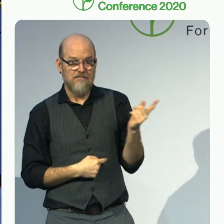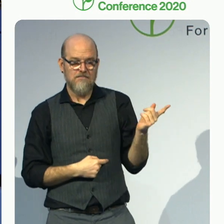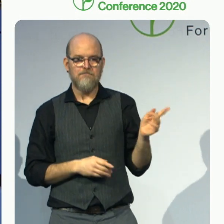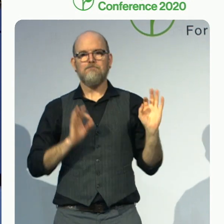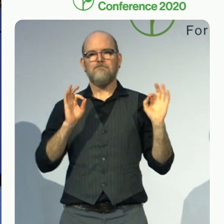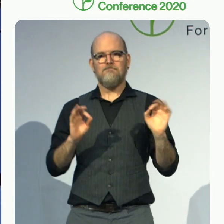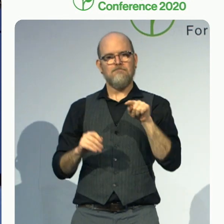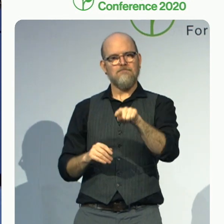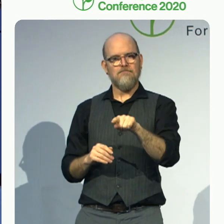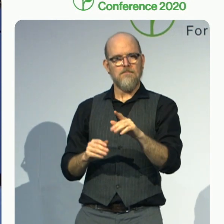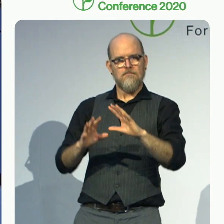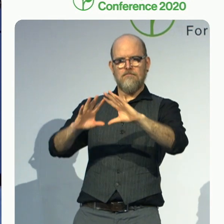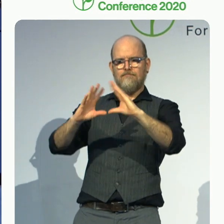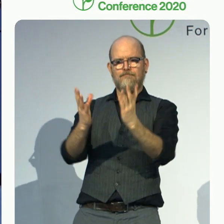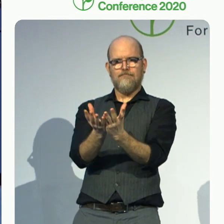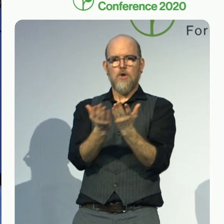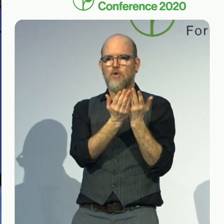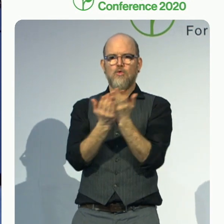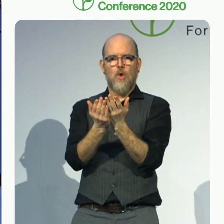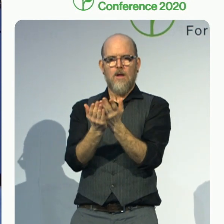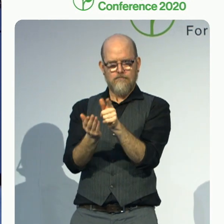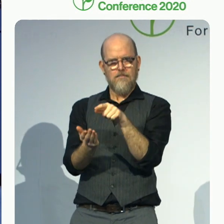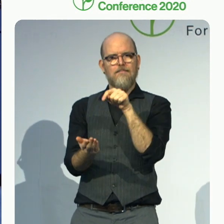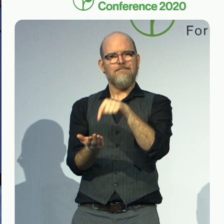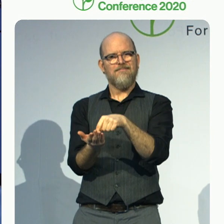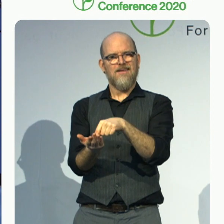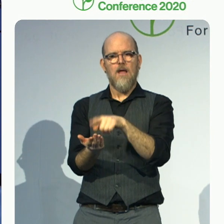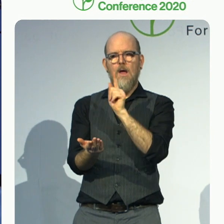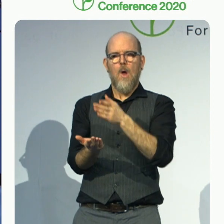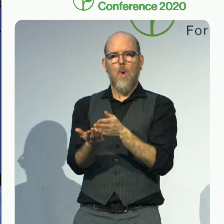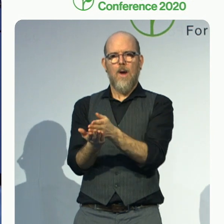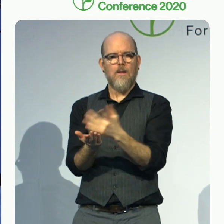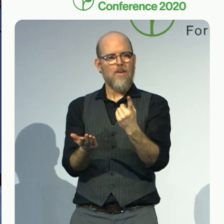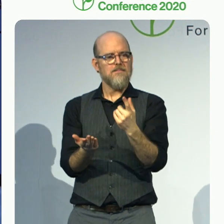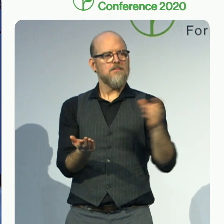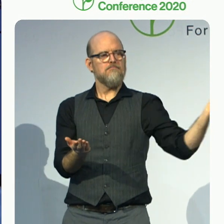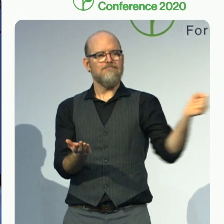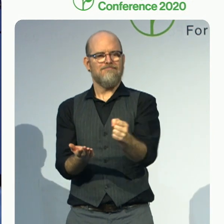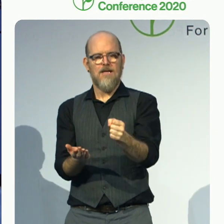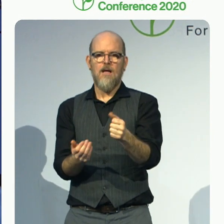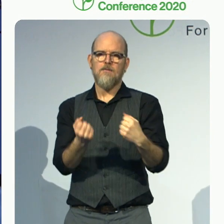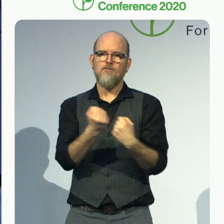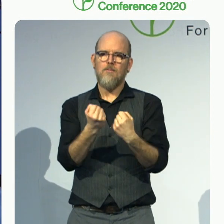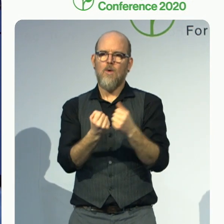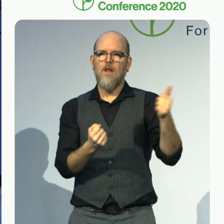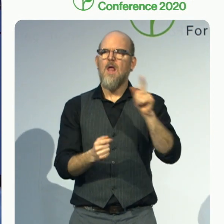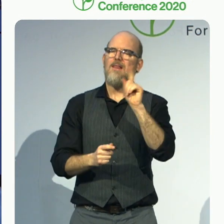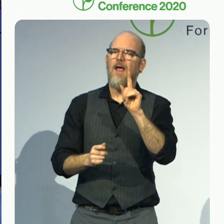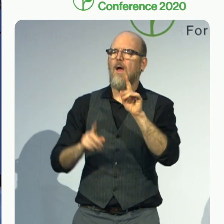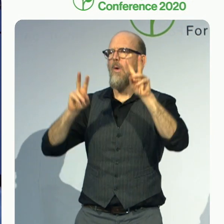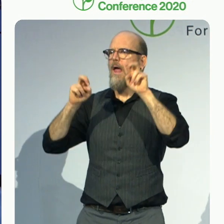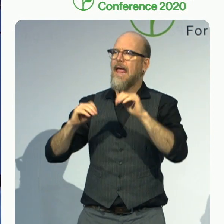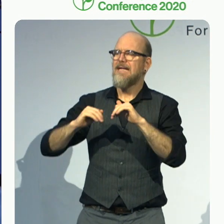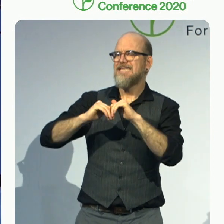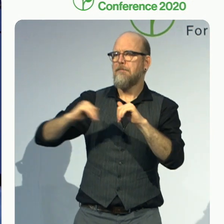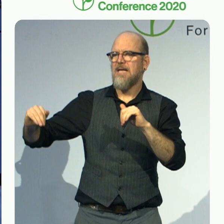classroom, additional support can be given and should be given, but it should not be a separate setting. That's the distinction line. Is that